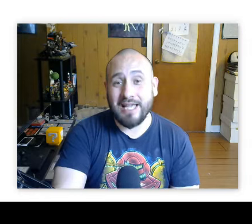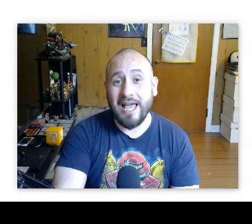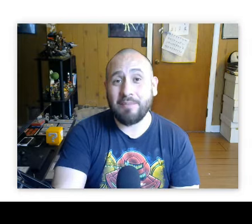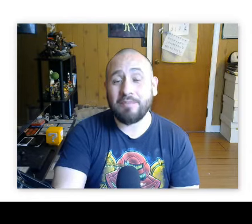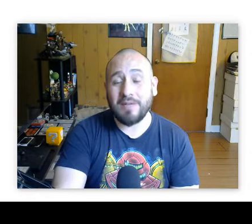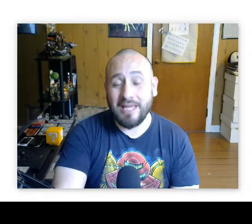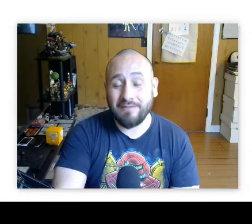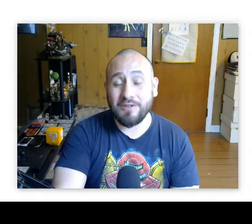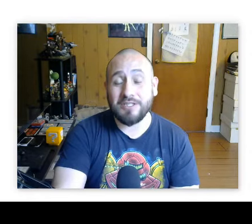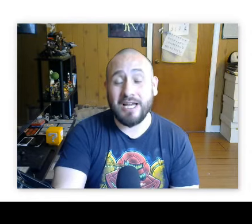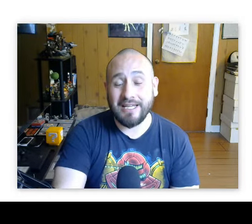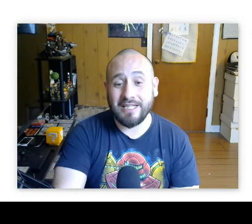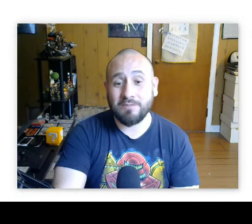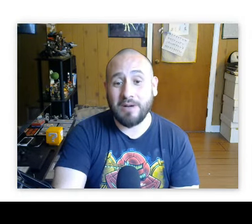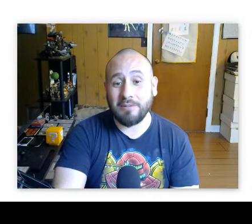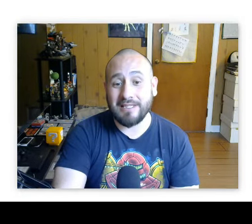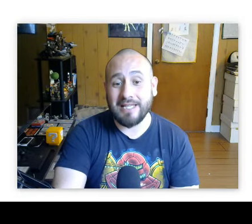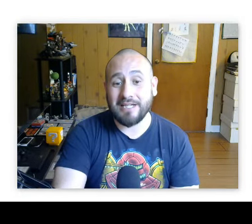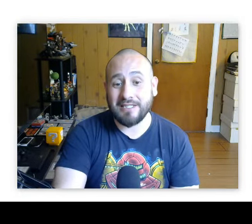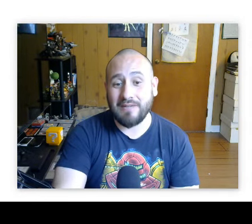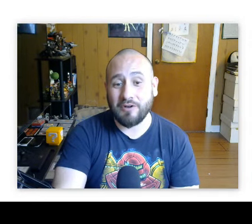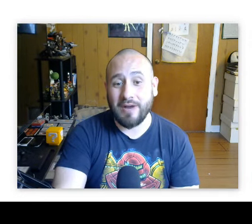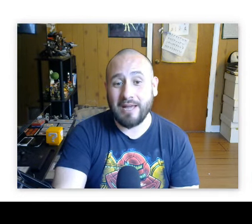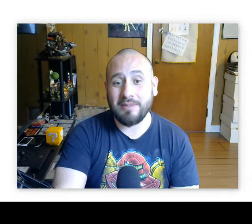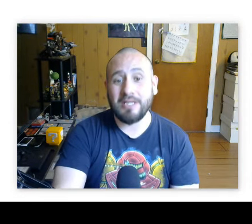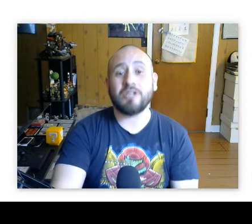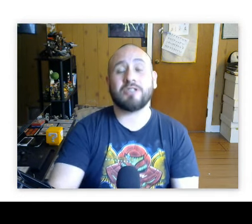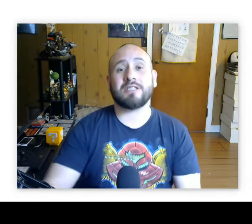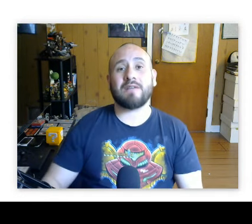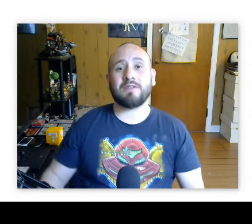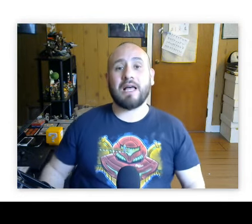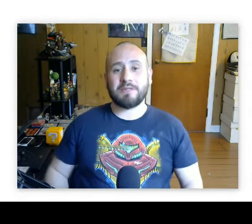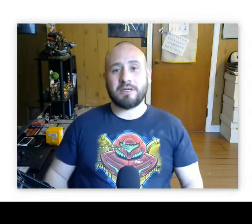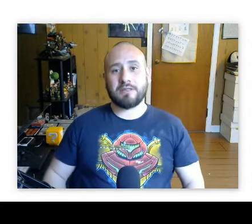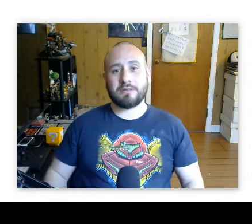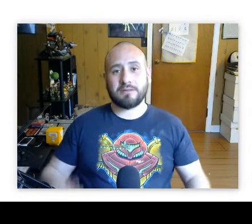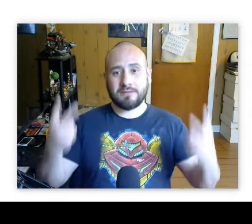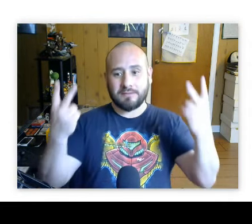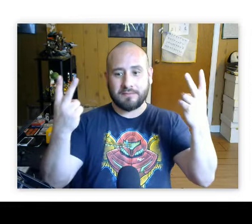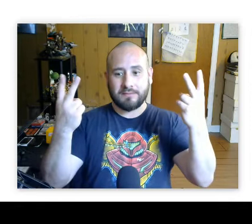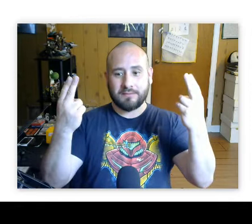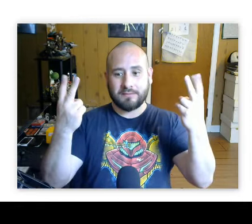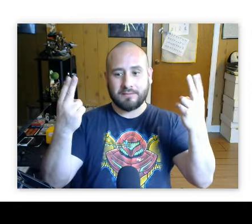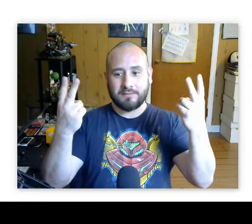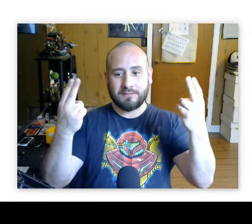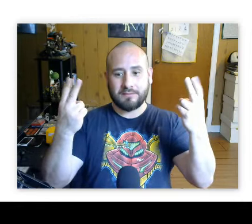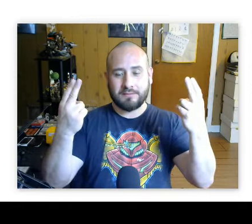is, if you're signing it, is actually the sign for crab. So the sign for lobster.